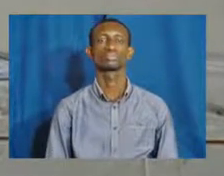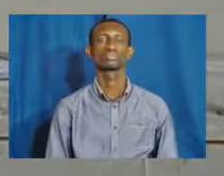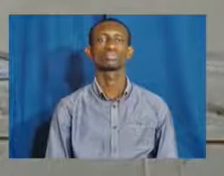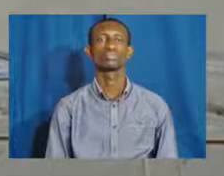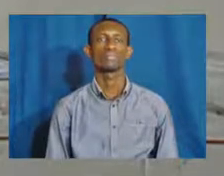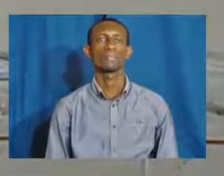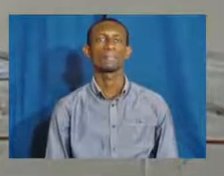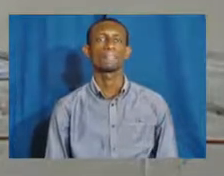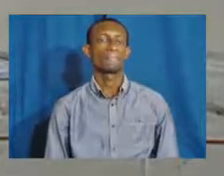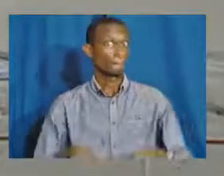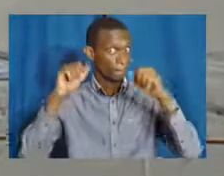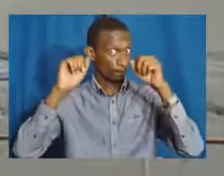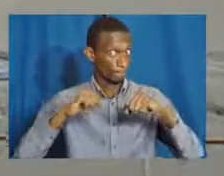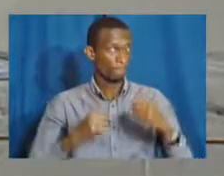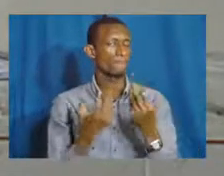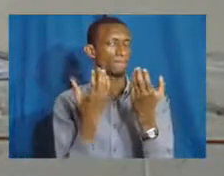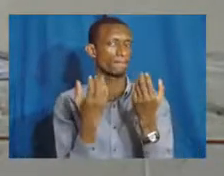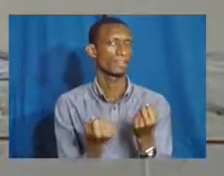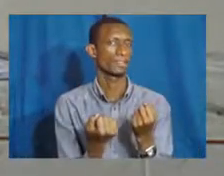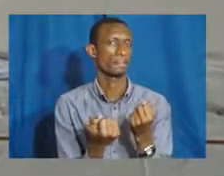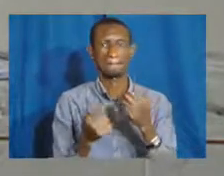we can have minus 1 plus x.